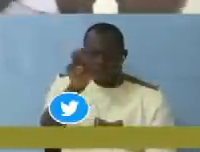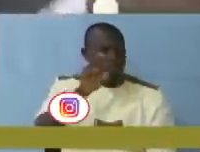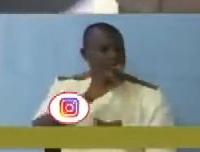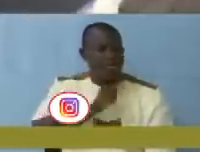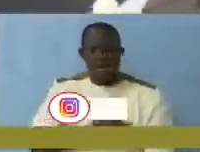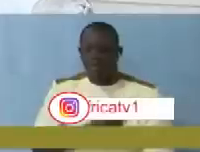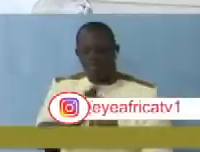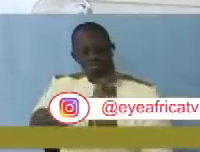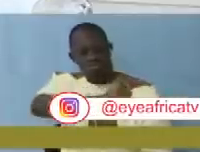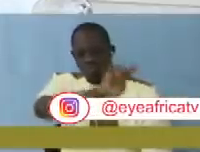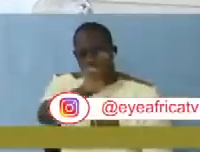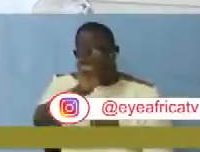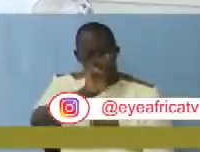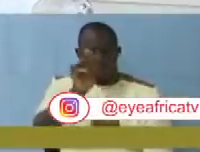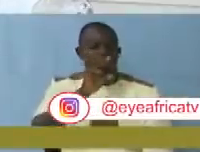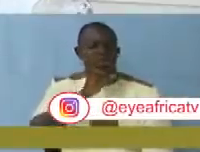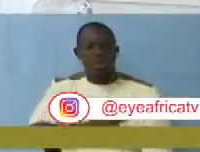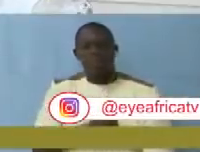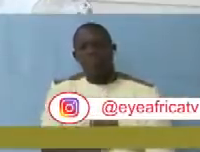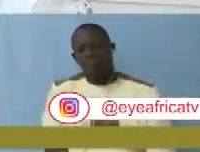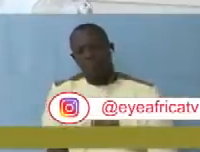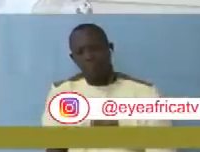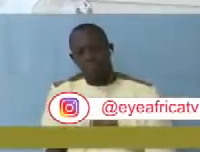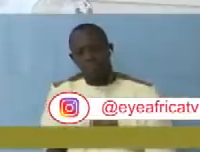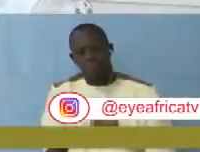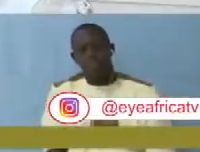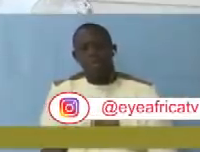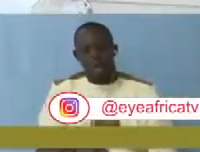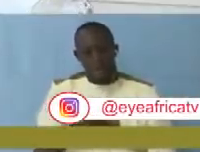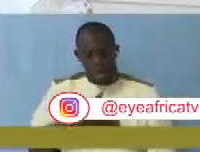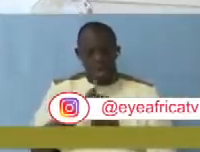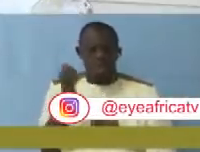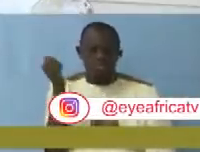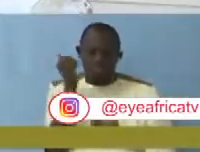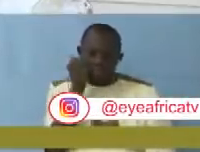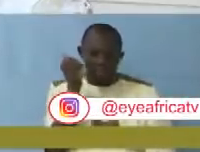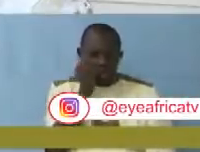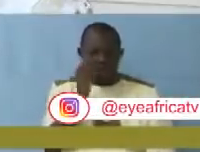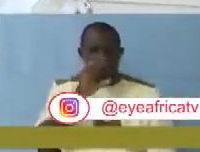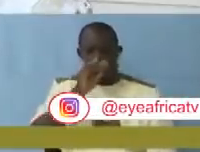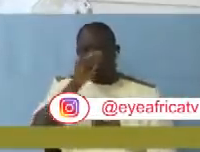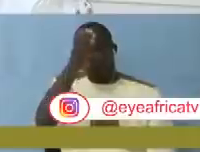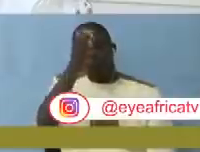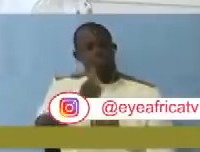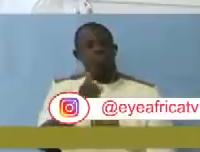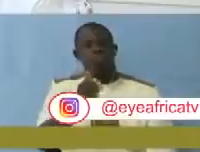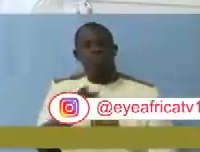Definitely no. Nani, I always speak the truth, my mind.